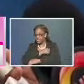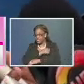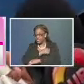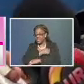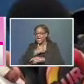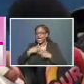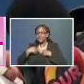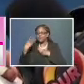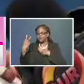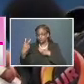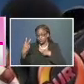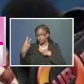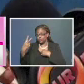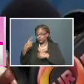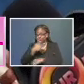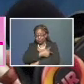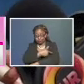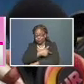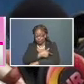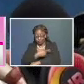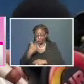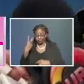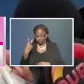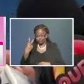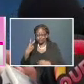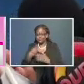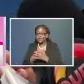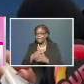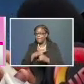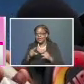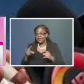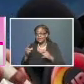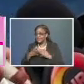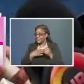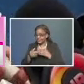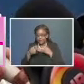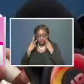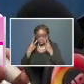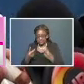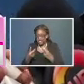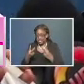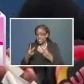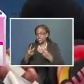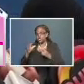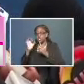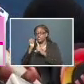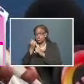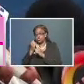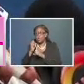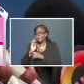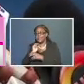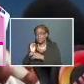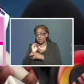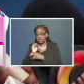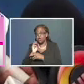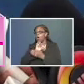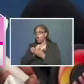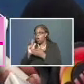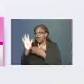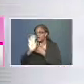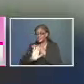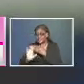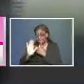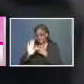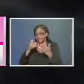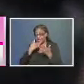two doses for full vaccination. But regardless of what you may have seen on social media, they are all safe and